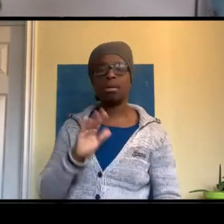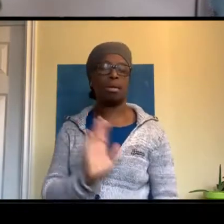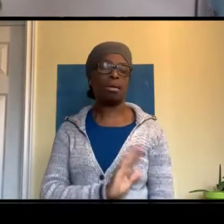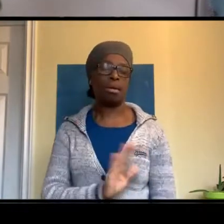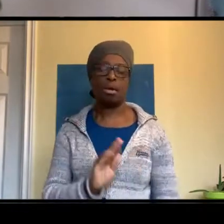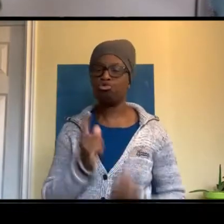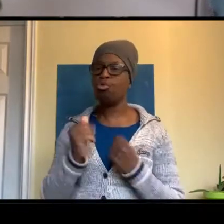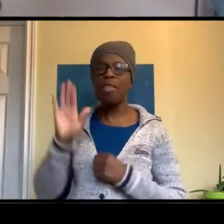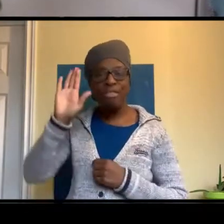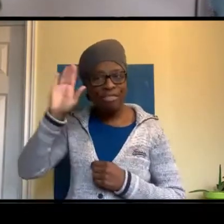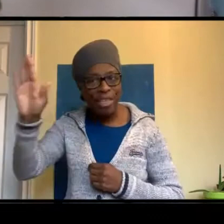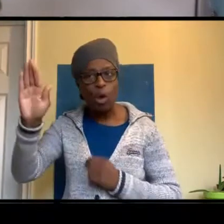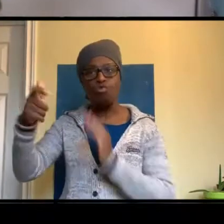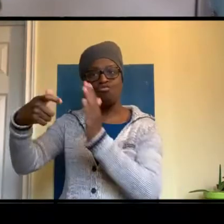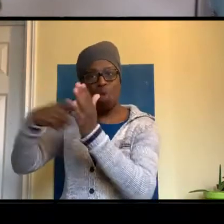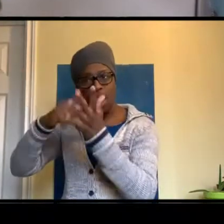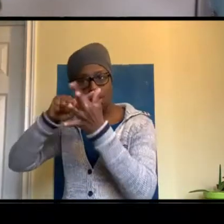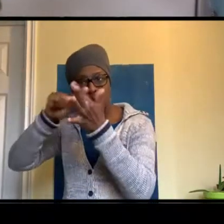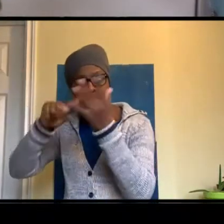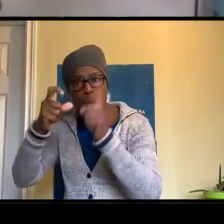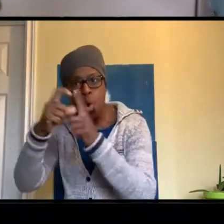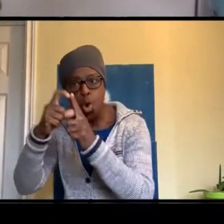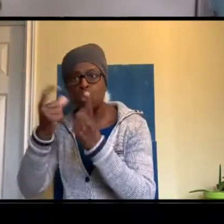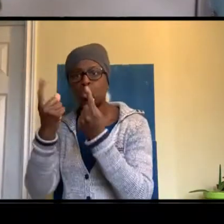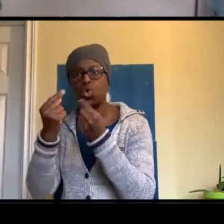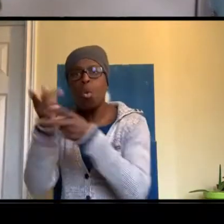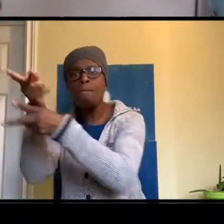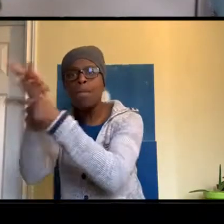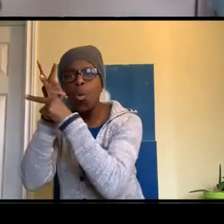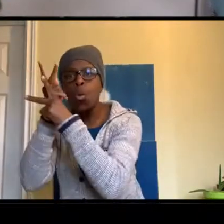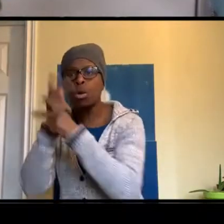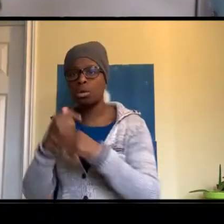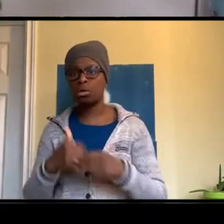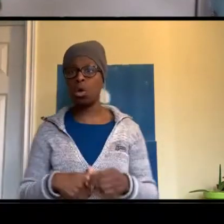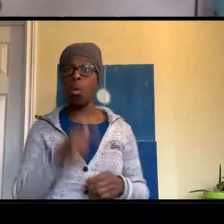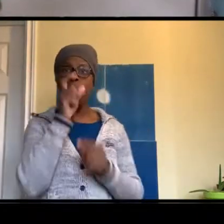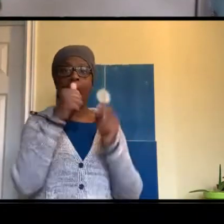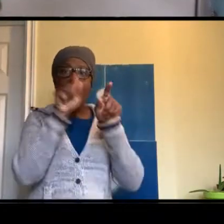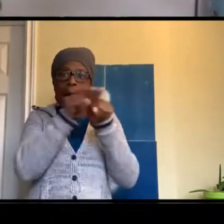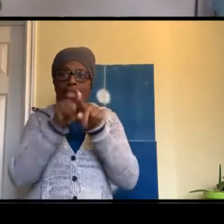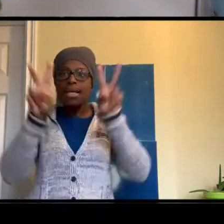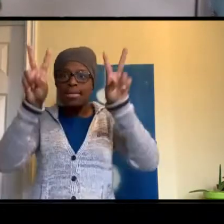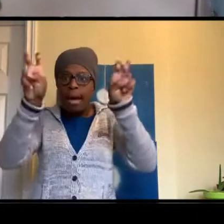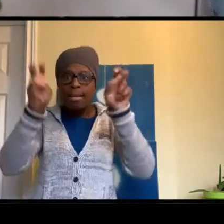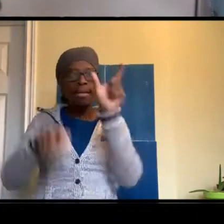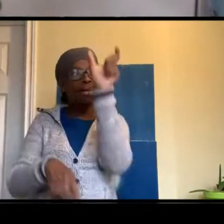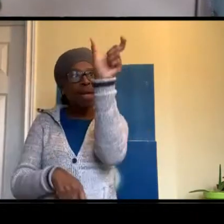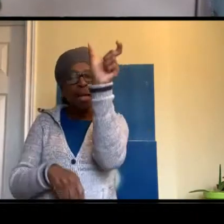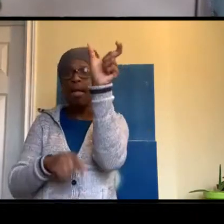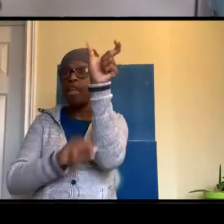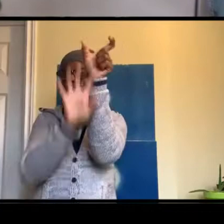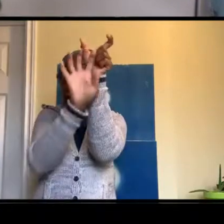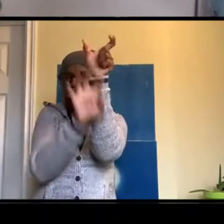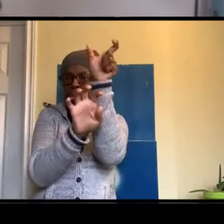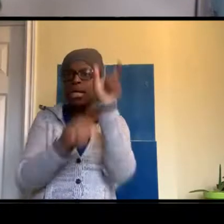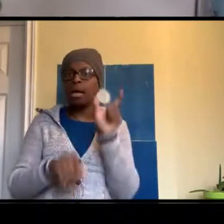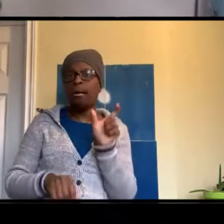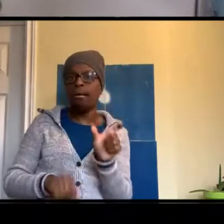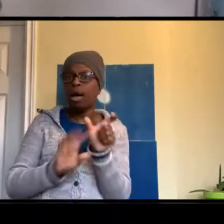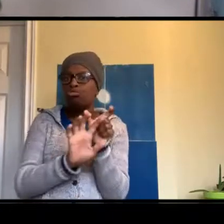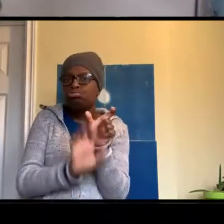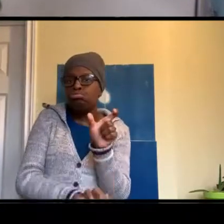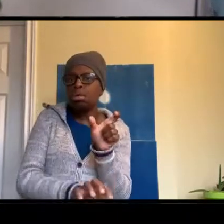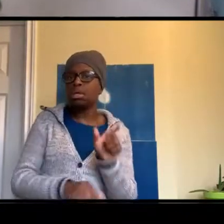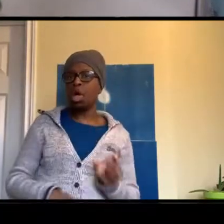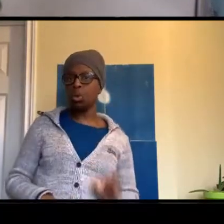funding organizations that you read the application and you know for sure your project, you know, you bold those words. You let them know